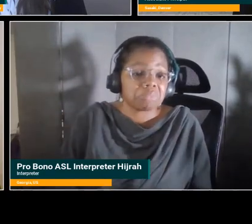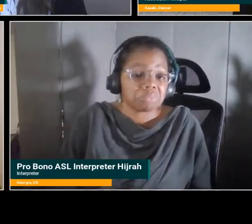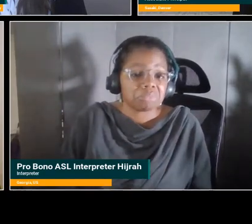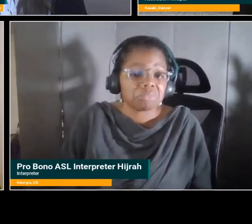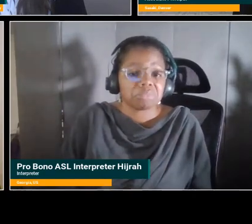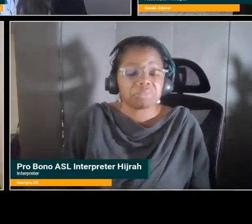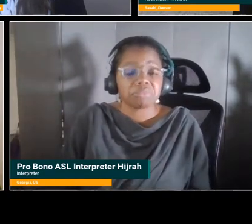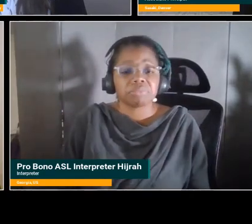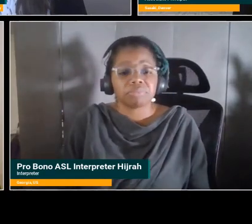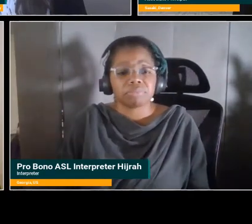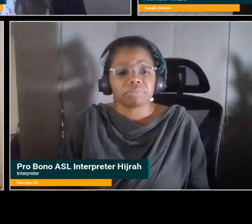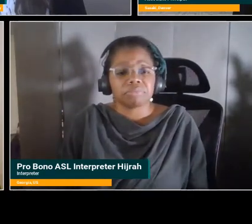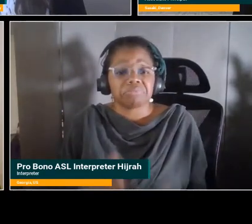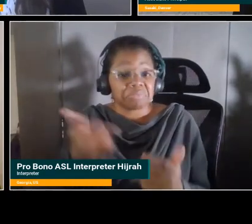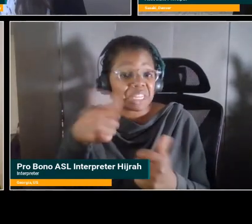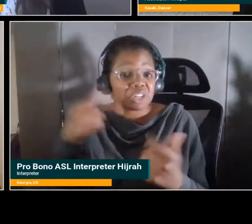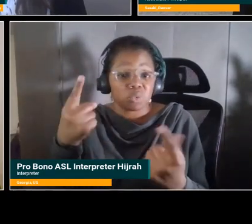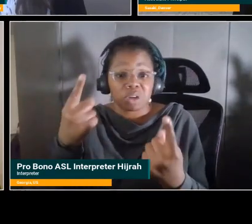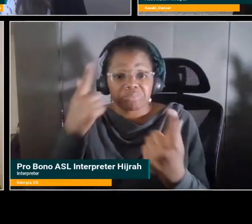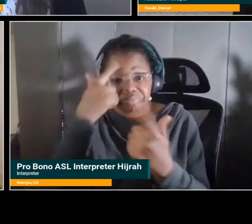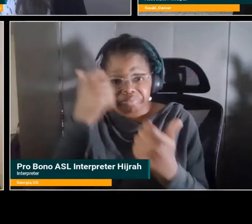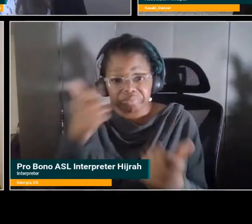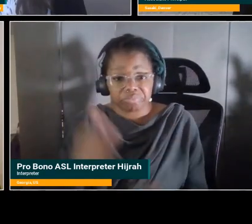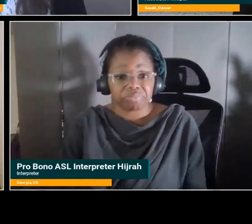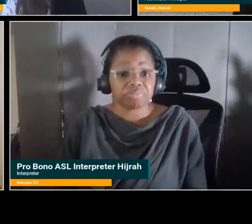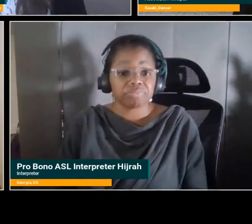in this space? And I'll let anyone go first.